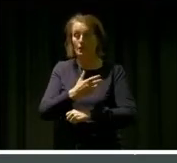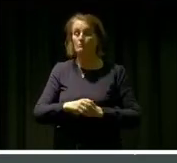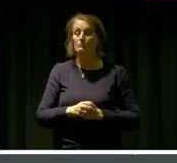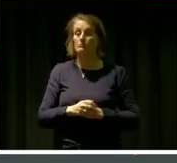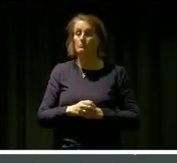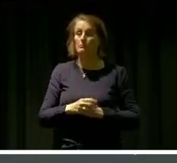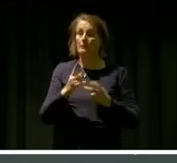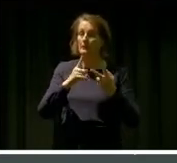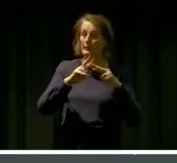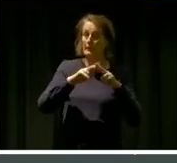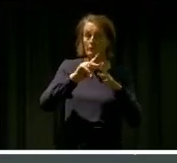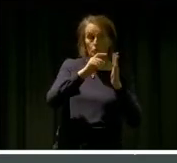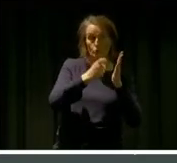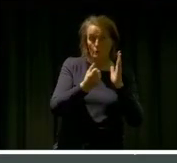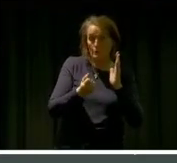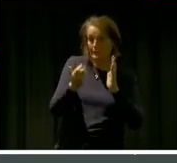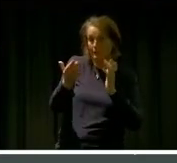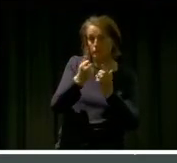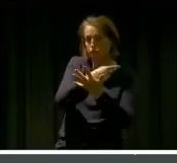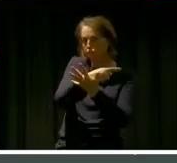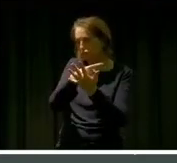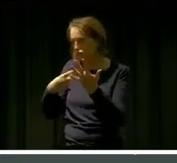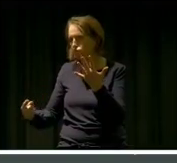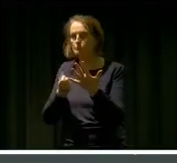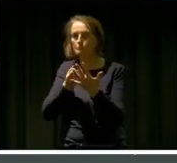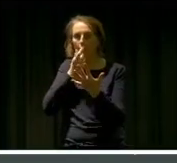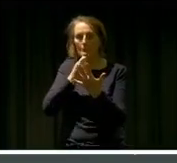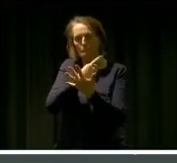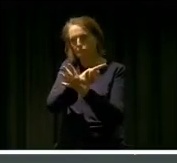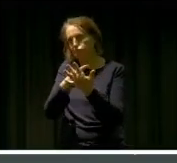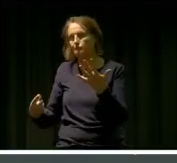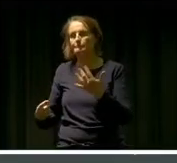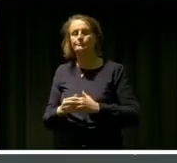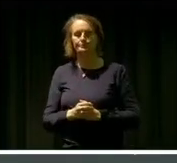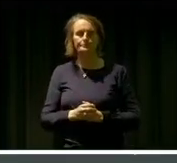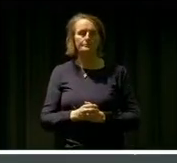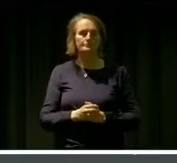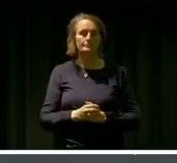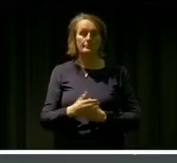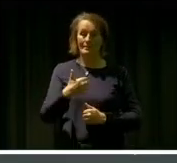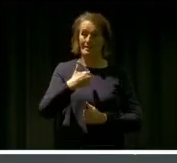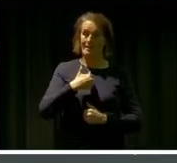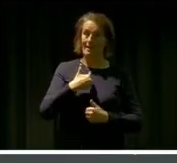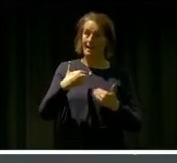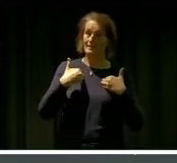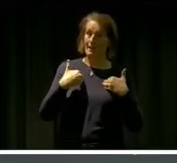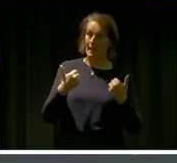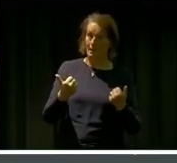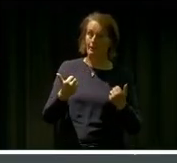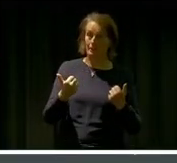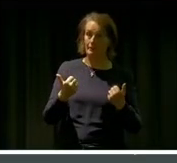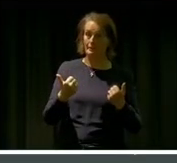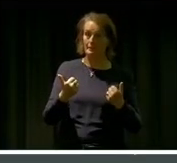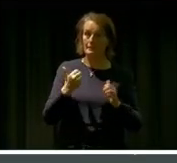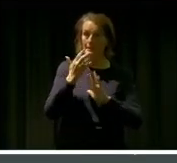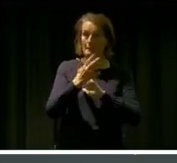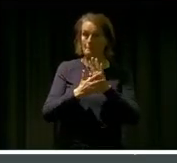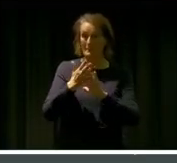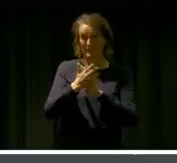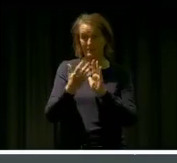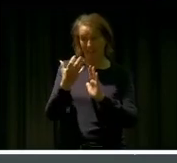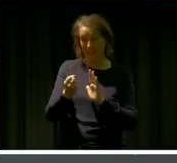prescribed them on many different medications. It's important to recognise that heart health is influenced by far more than just your